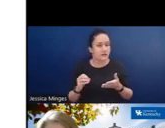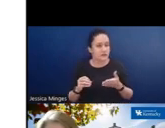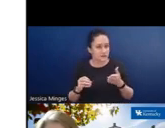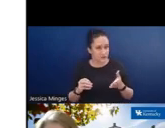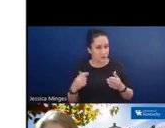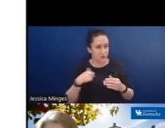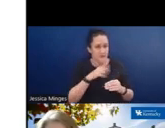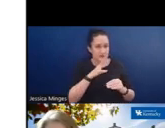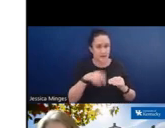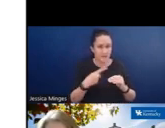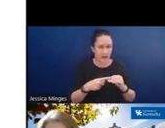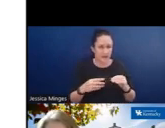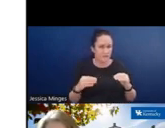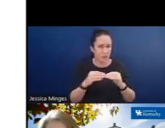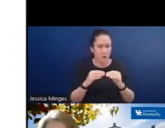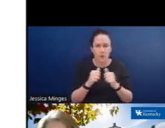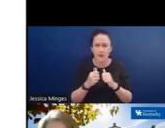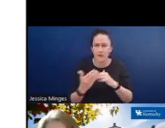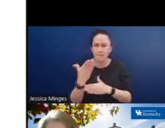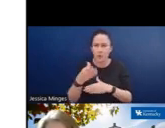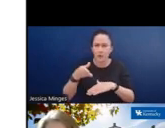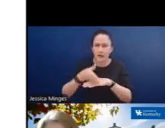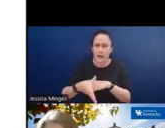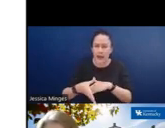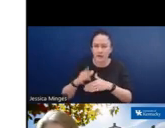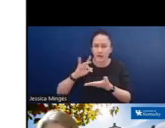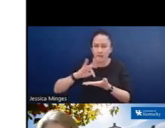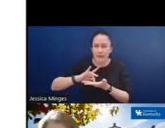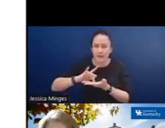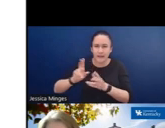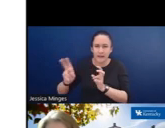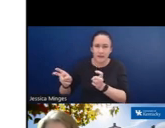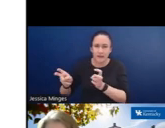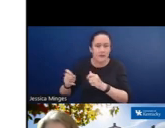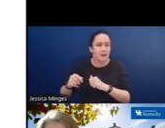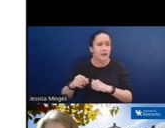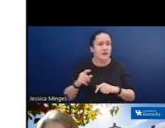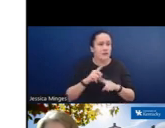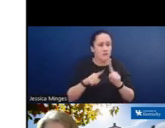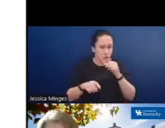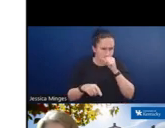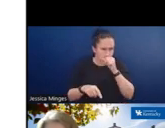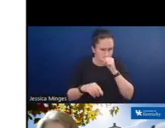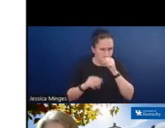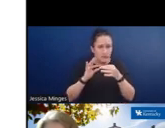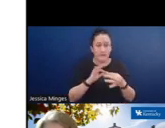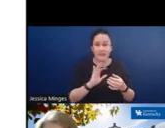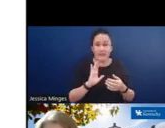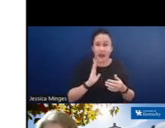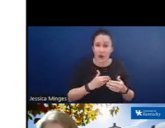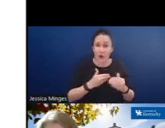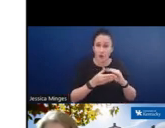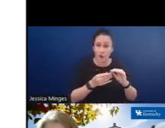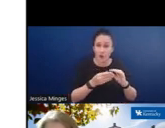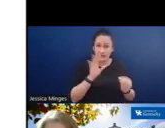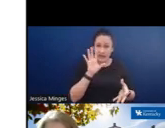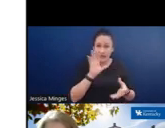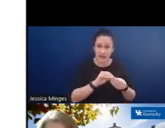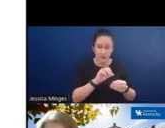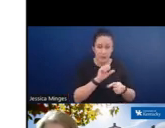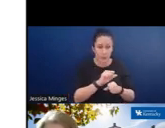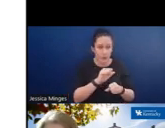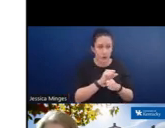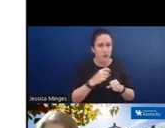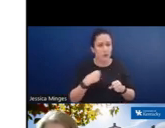bit more with the morning after pills, but based on our qualitative work, we developed this model called the Pregnancy